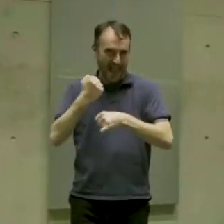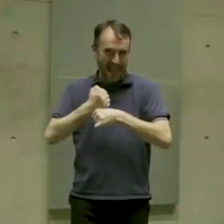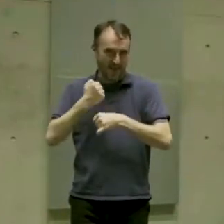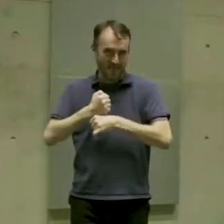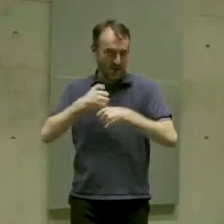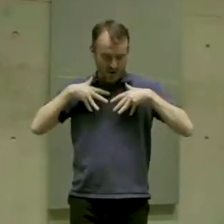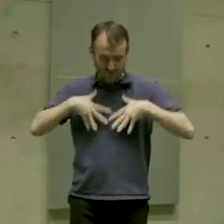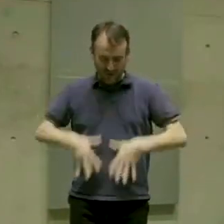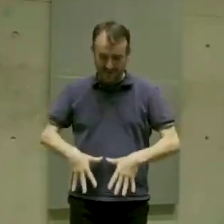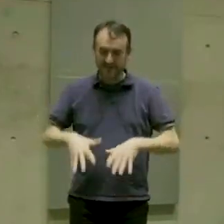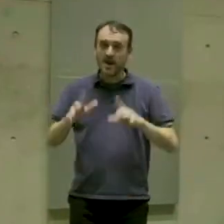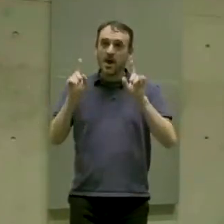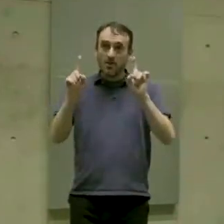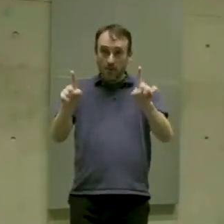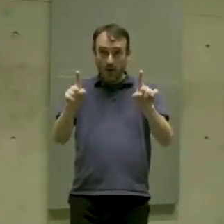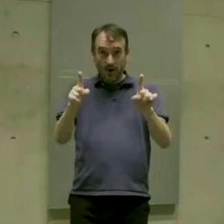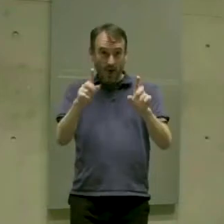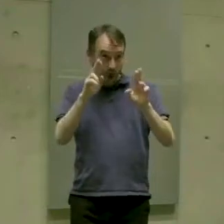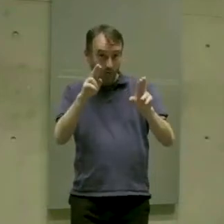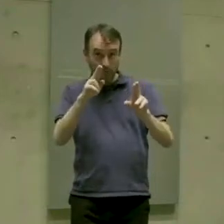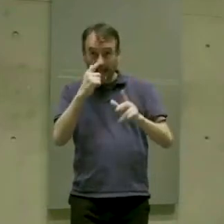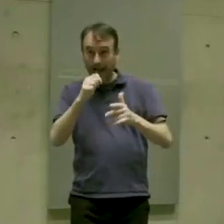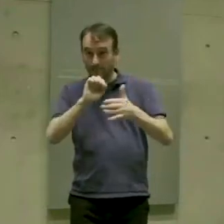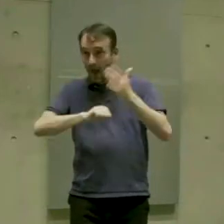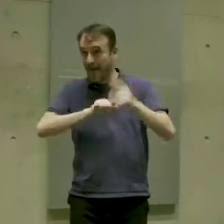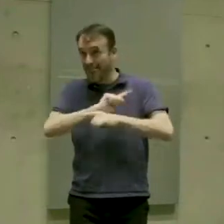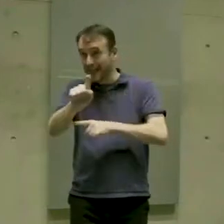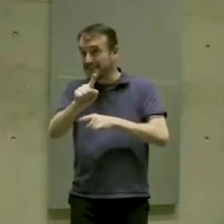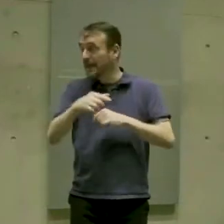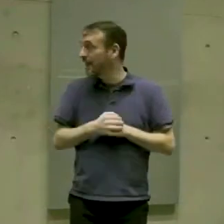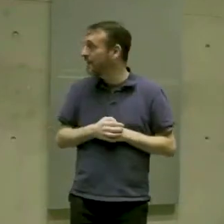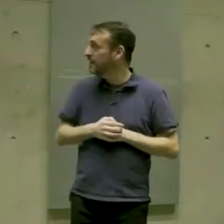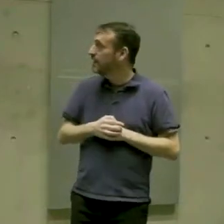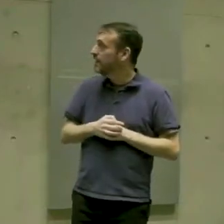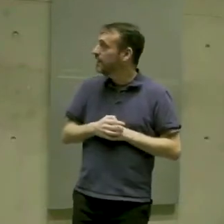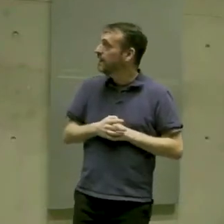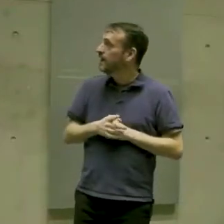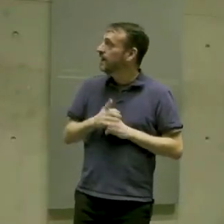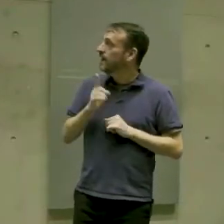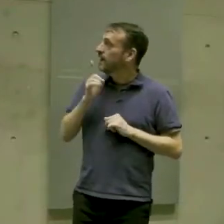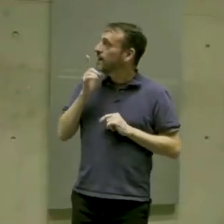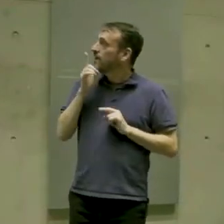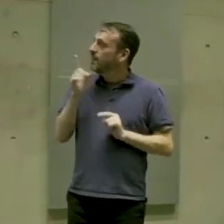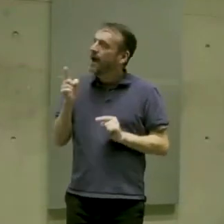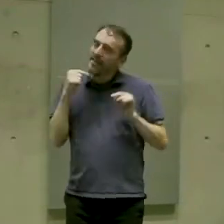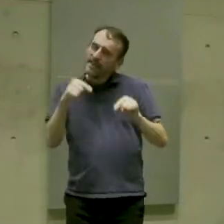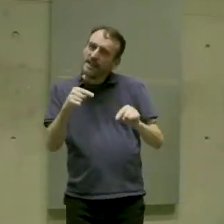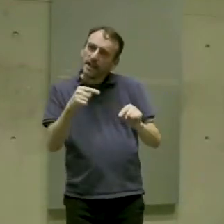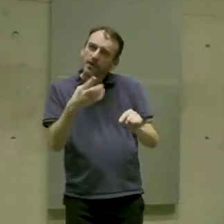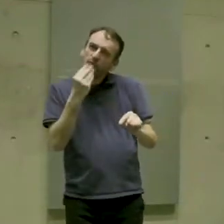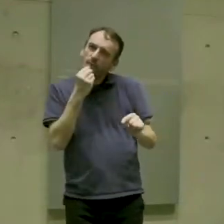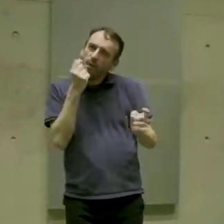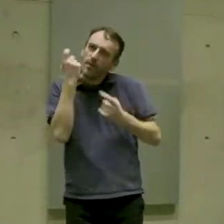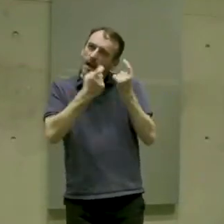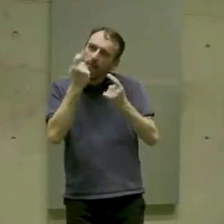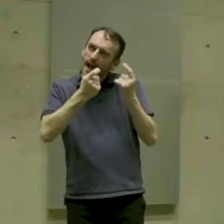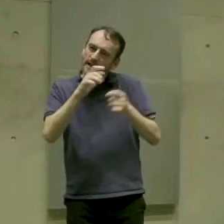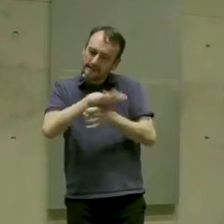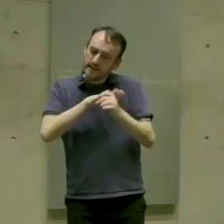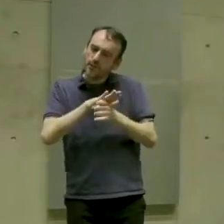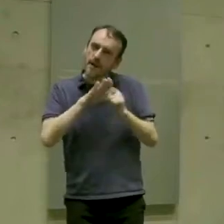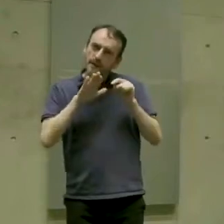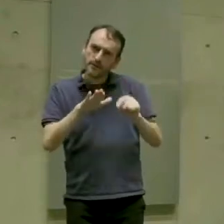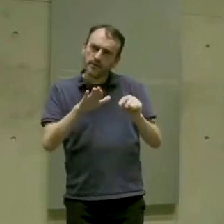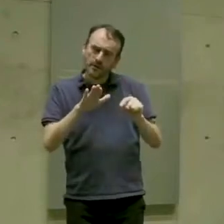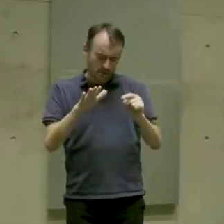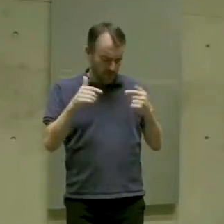your day, so. But I do think it's a useful place for me to begin, especially when it comes to sorting out where, to